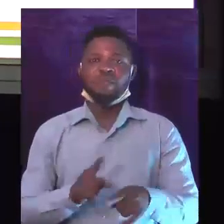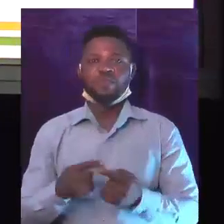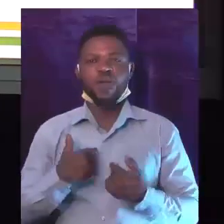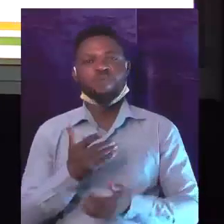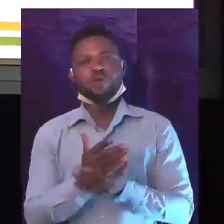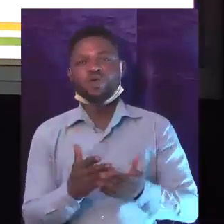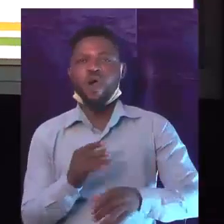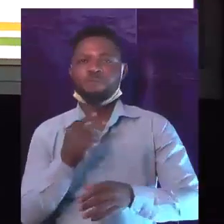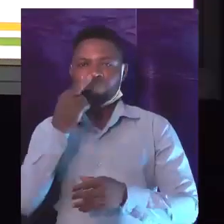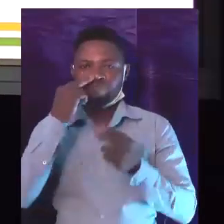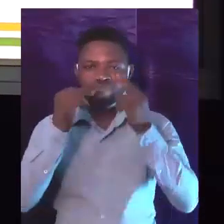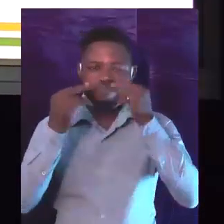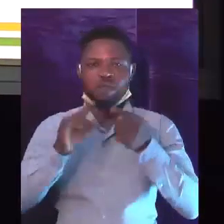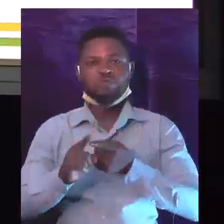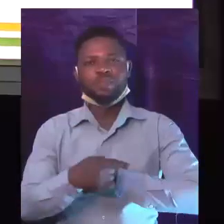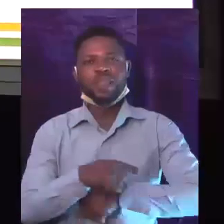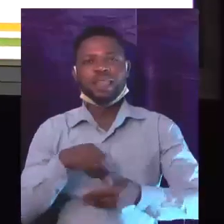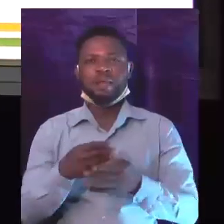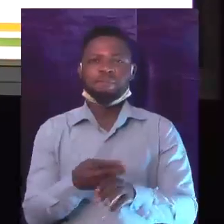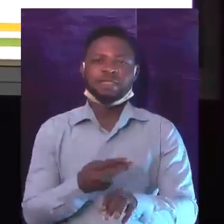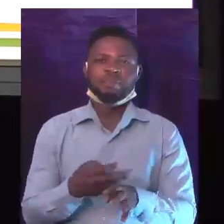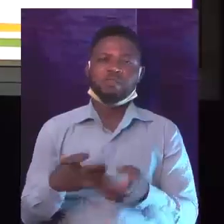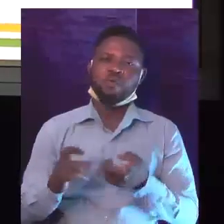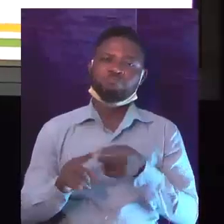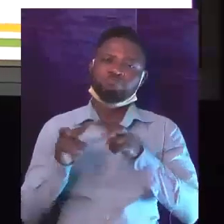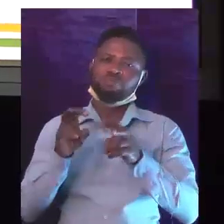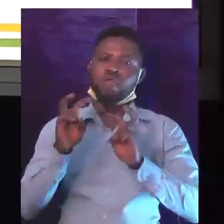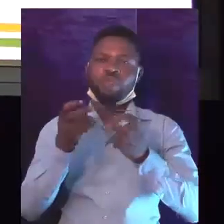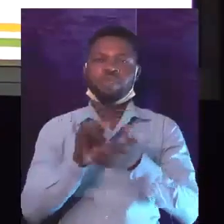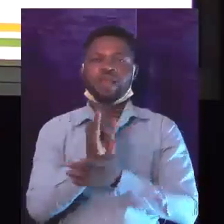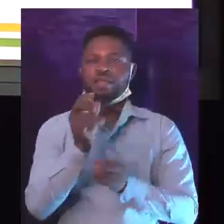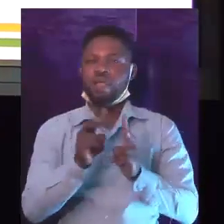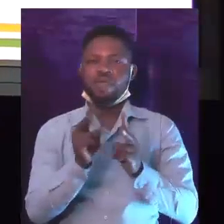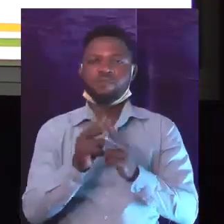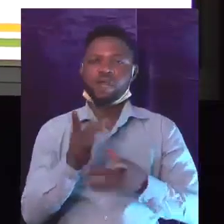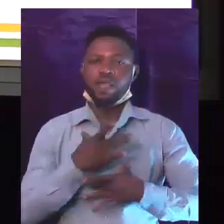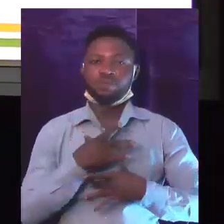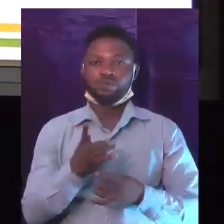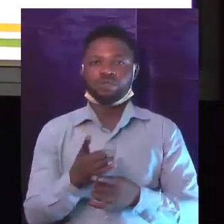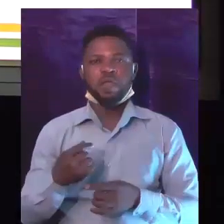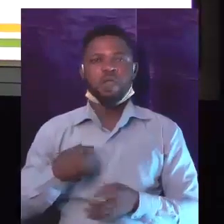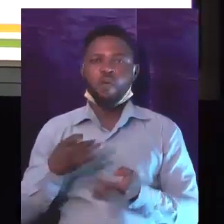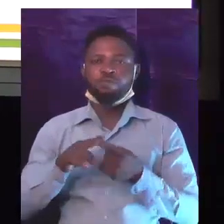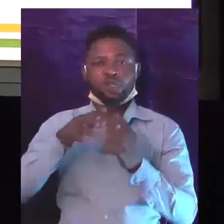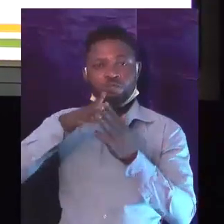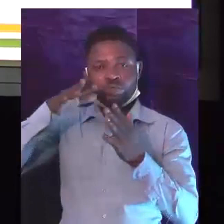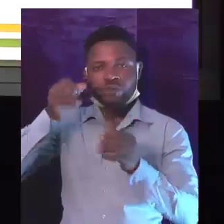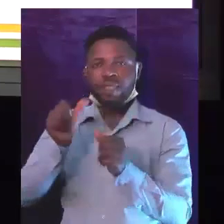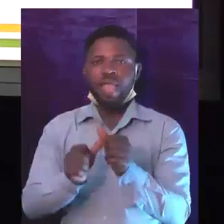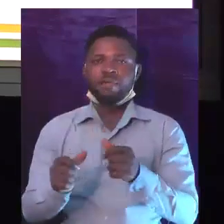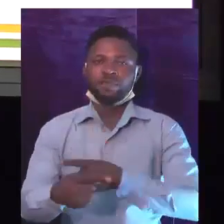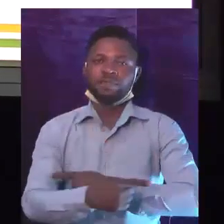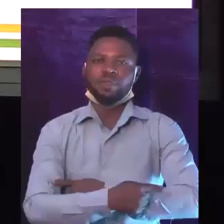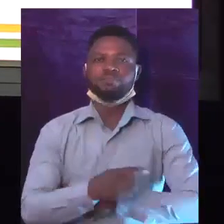it is time to have some fun. Today in mathematics, we are moving on to a topic that is very interesting. We will be